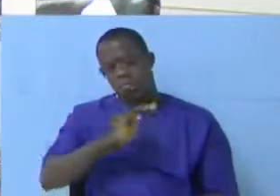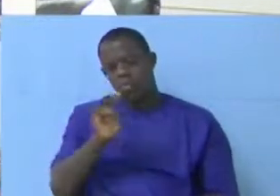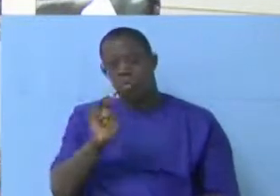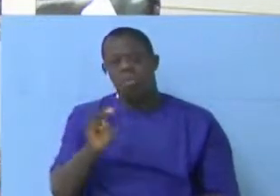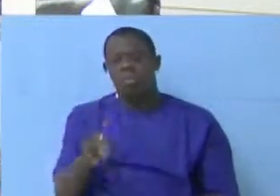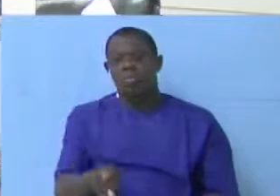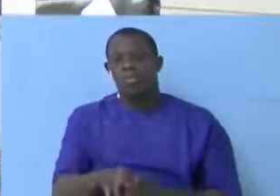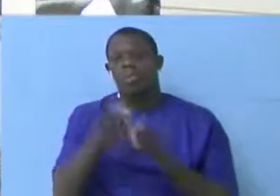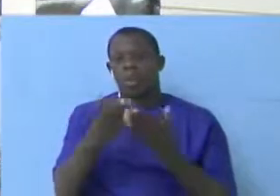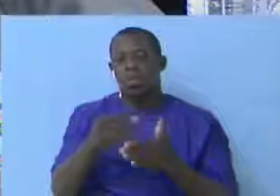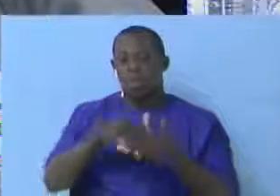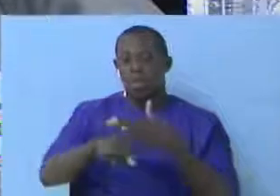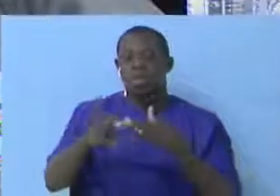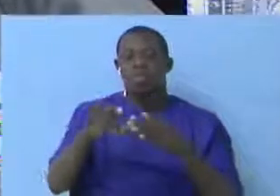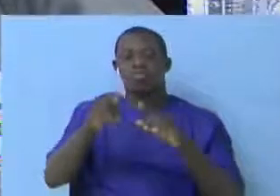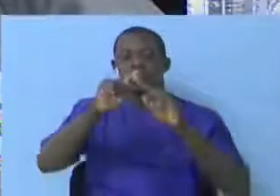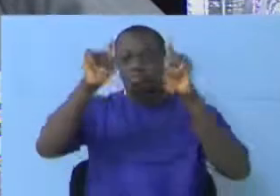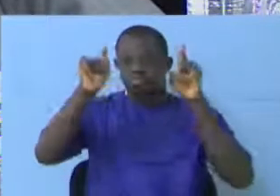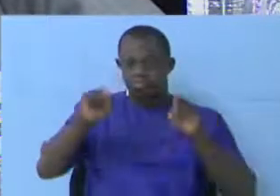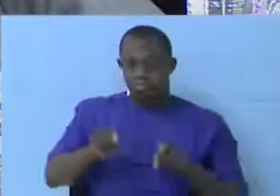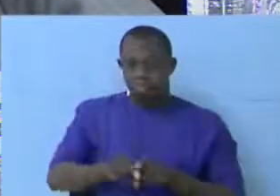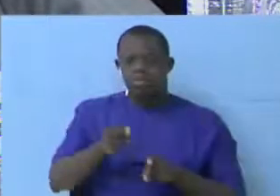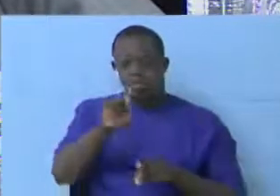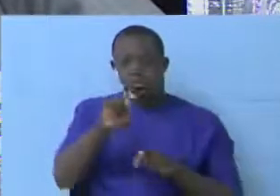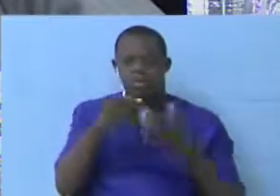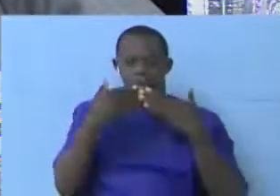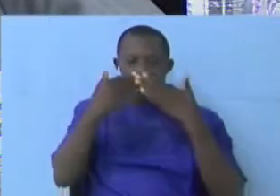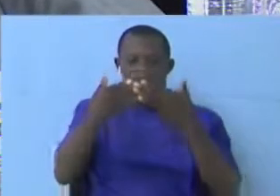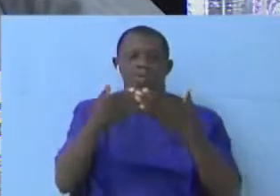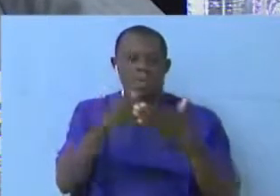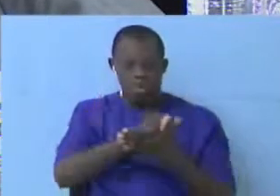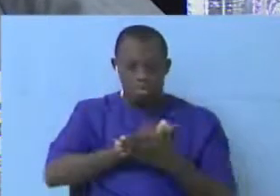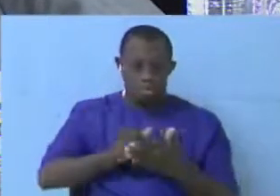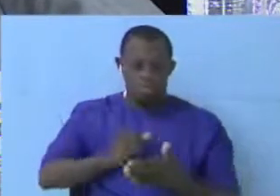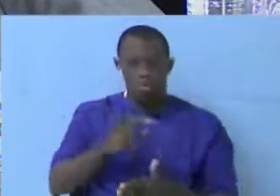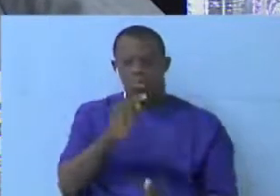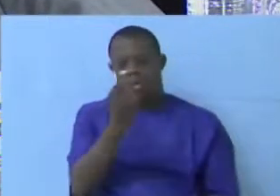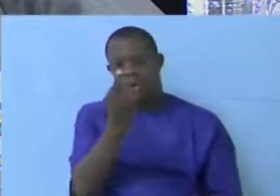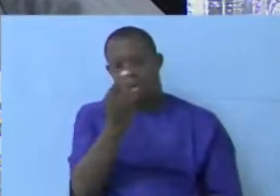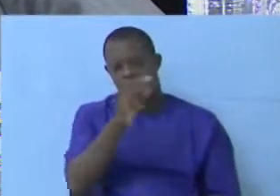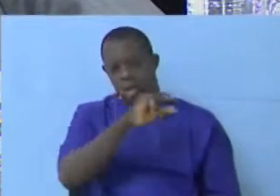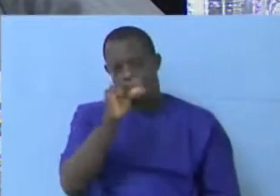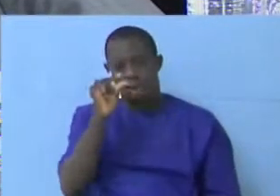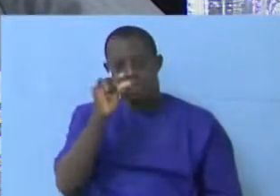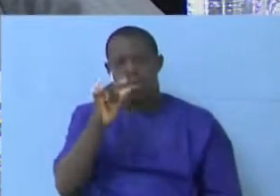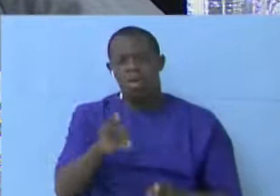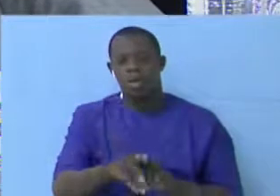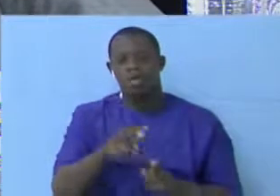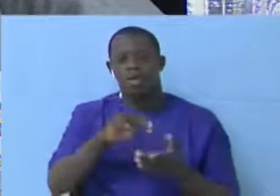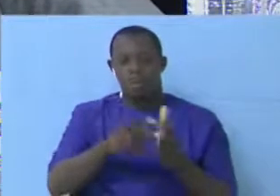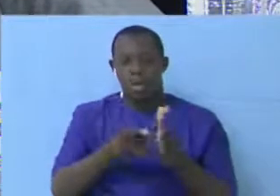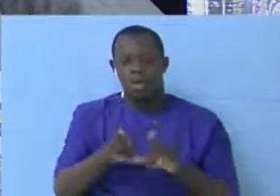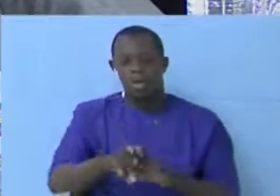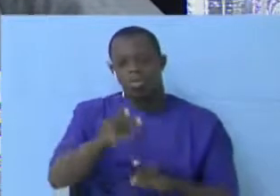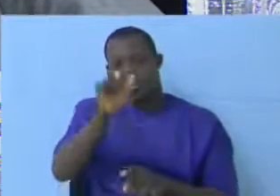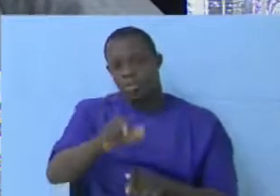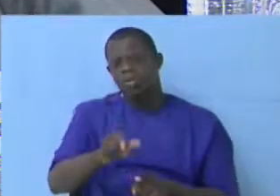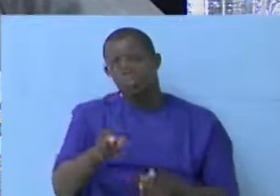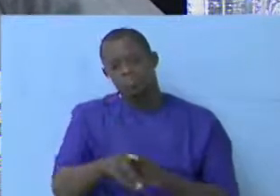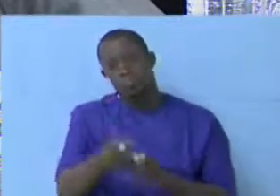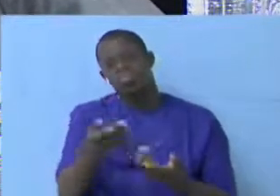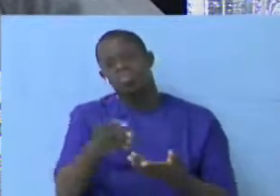So in that box, you're giving us only one name. Yes. The dispersal of these individuals and their disappearance.